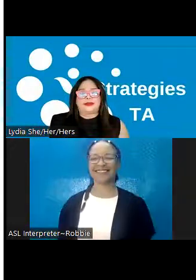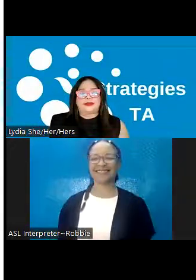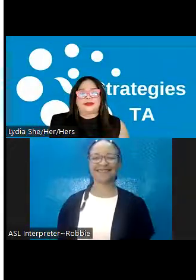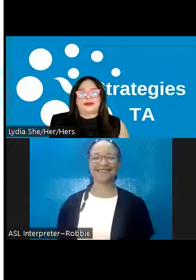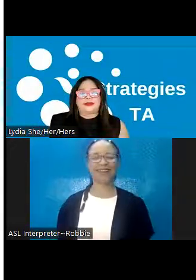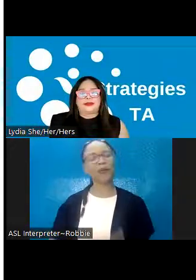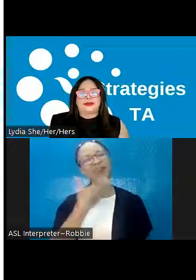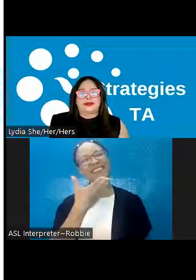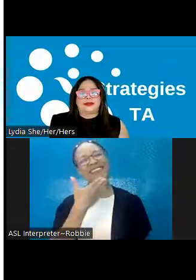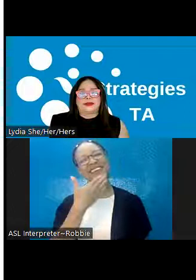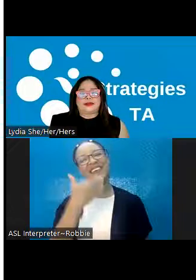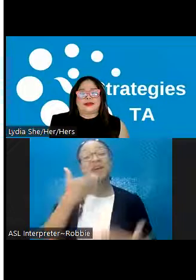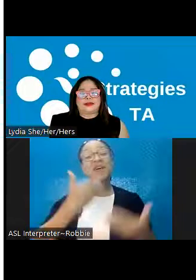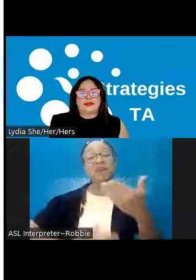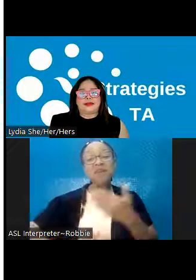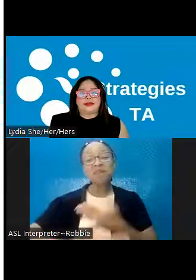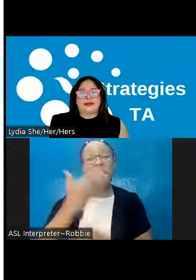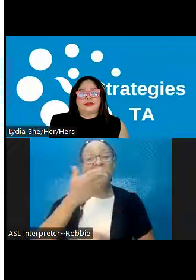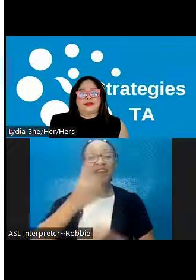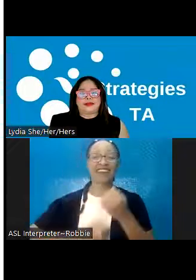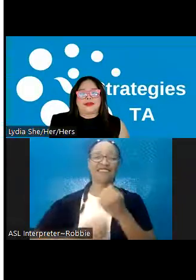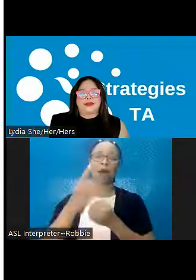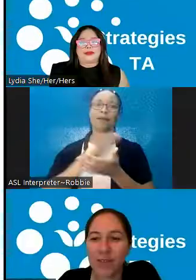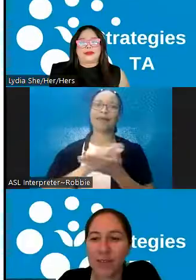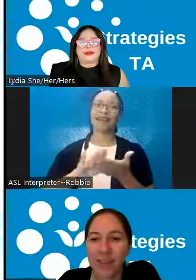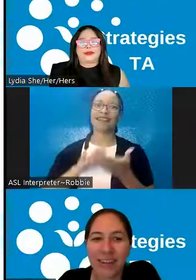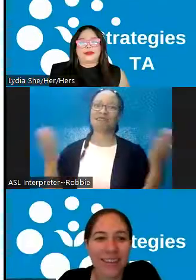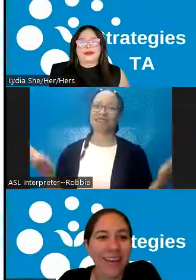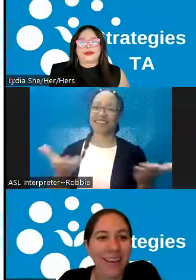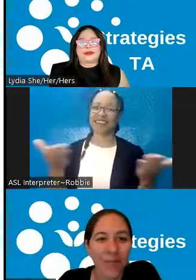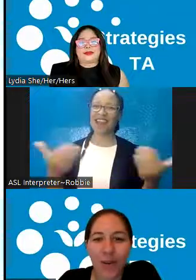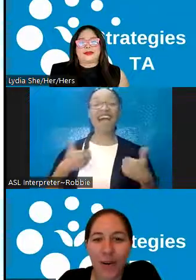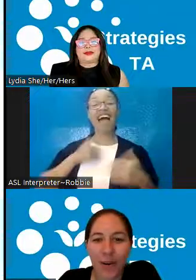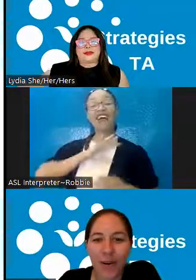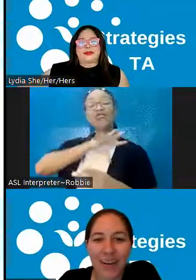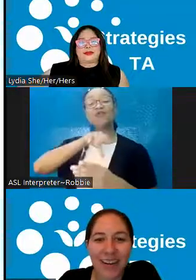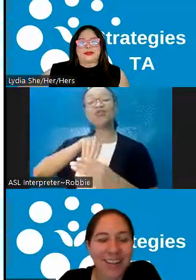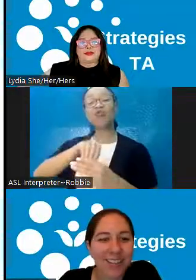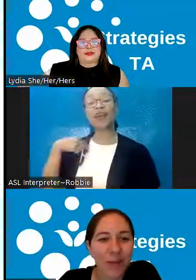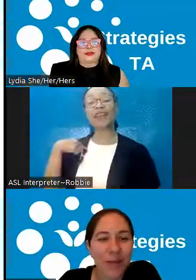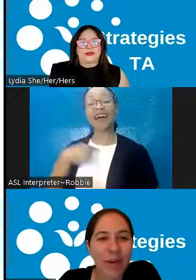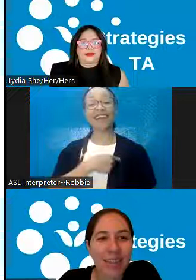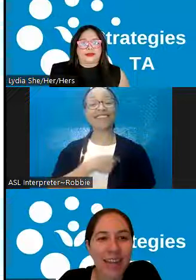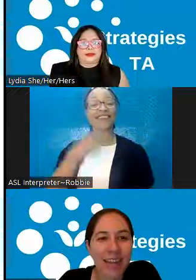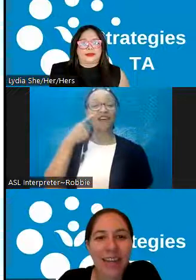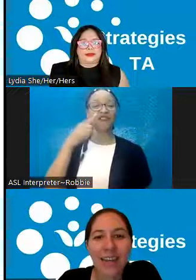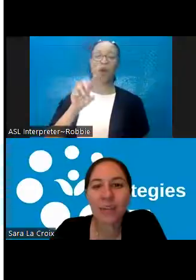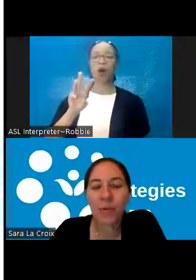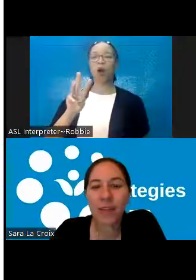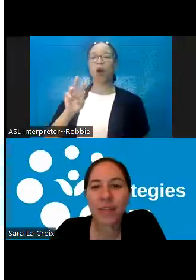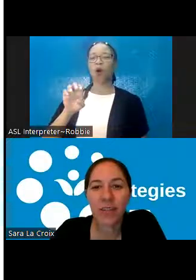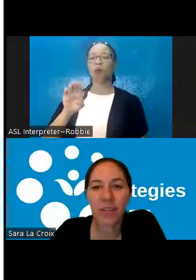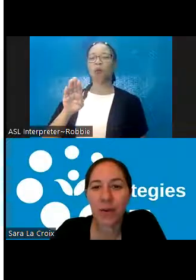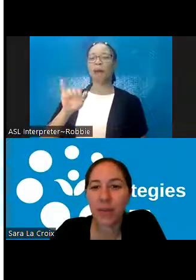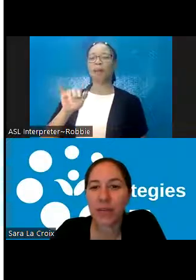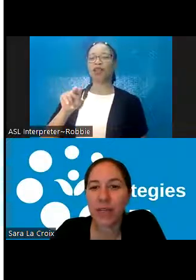Thanks, Lydia. Good morning, everyone. So nice to be here. Nice to have you join us for our webinar today. So we